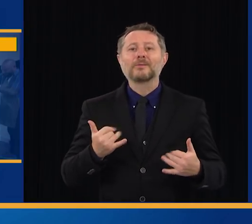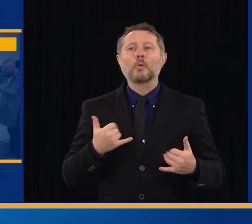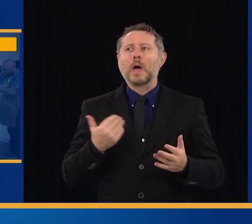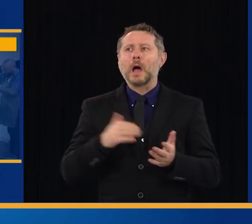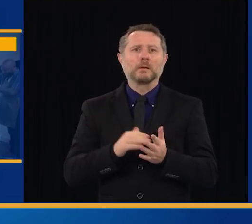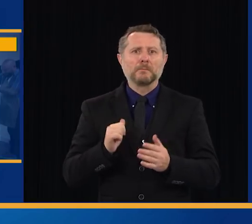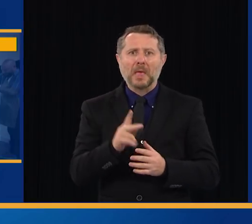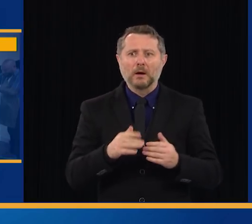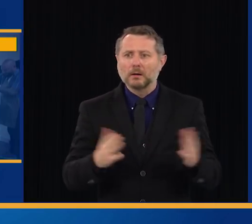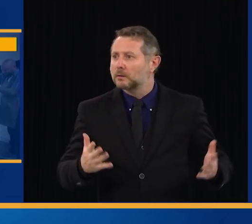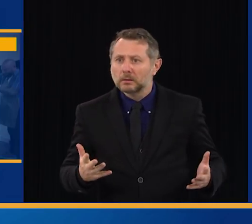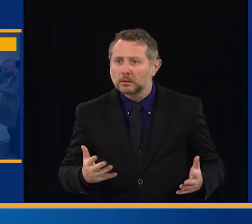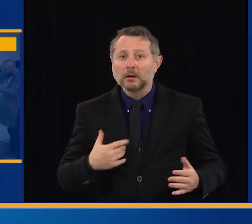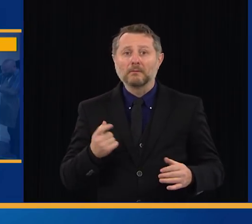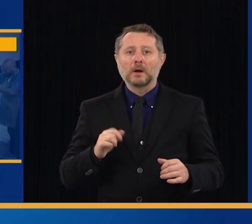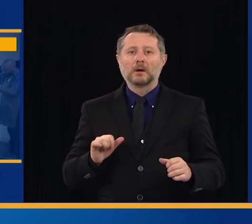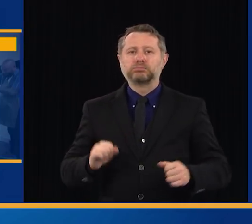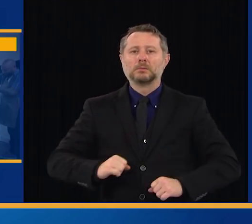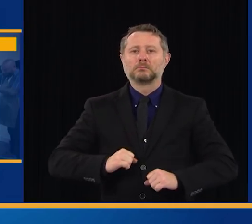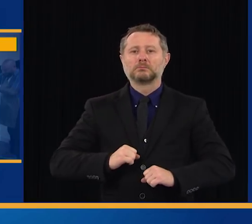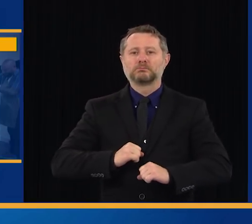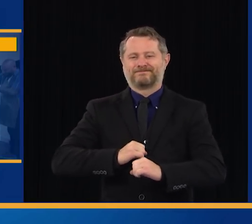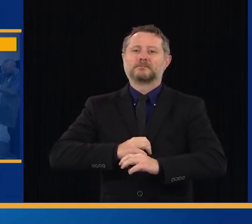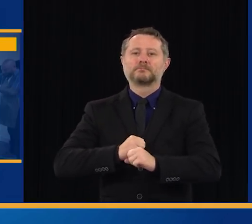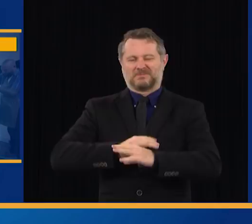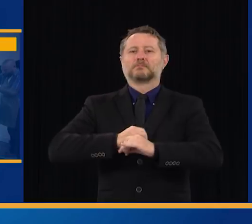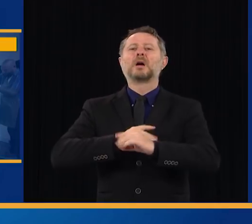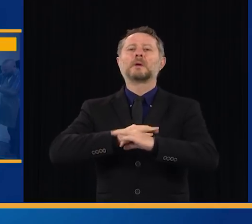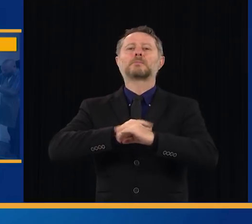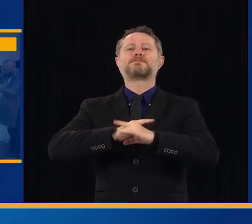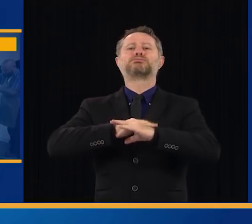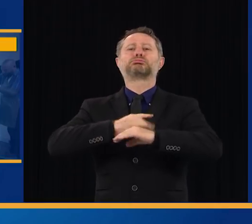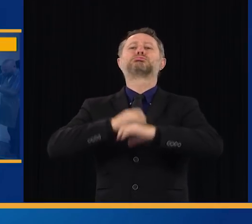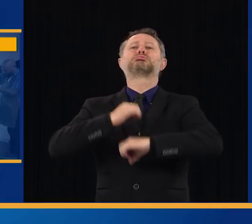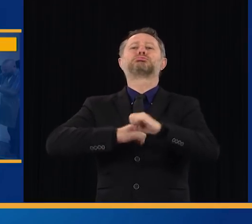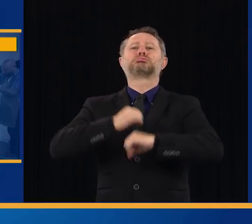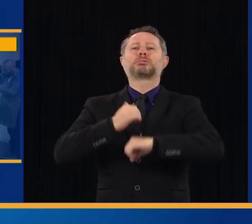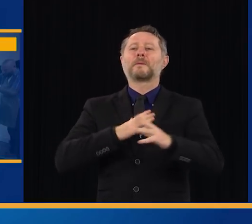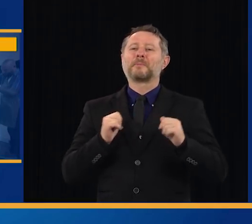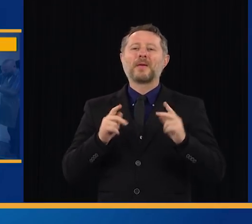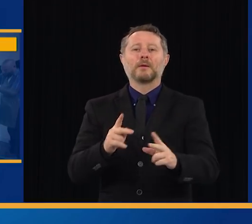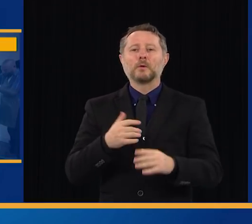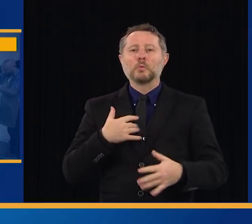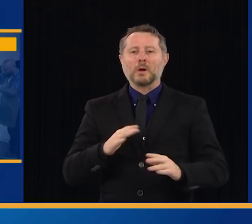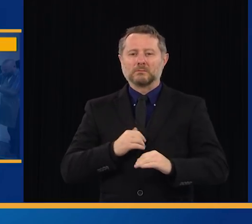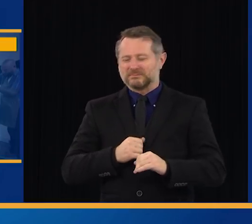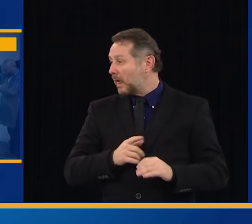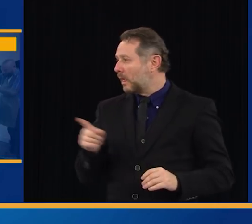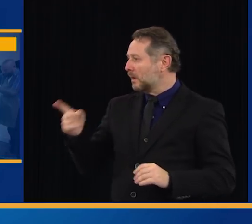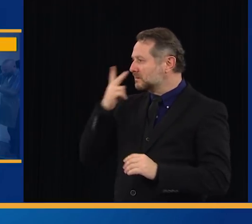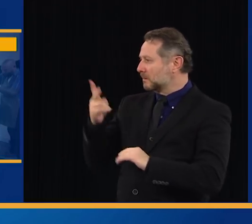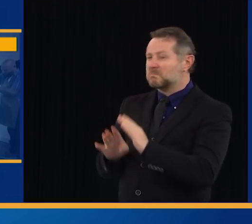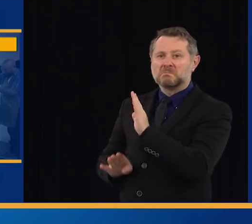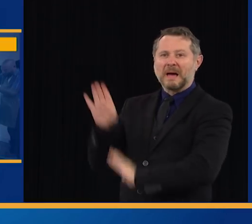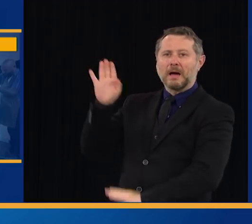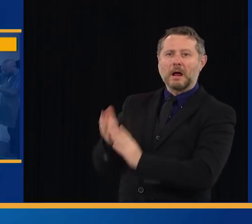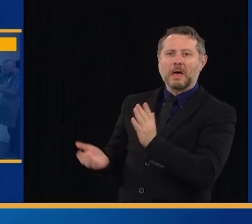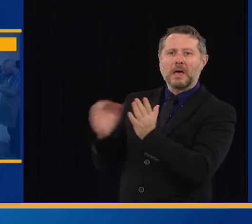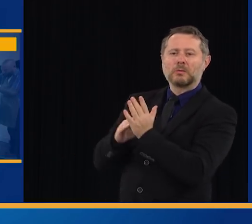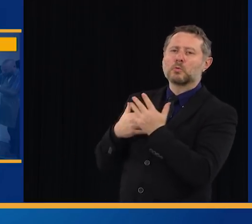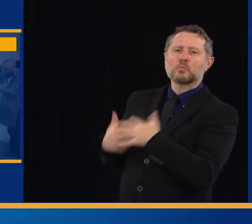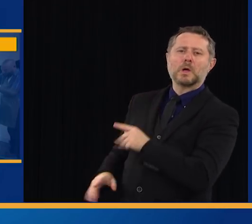coordinated way that doesn't drive up the infection rate? That's the balance that we're trying to